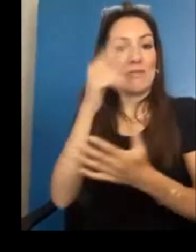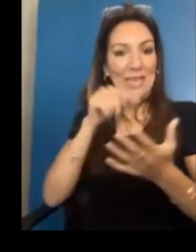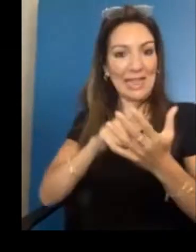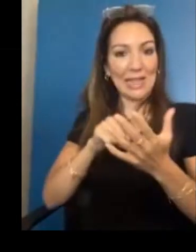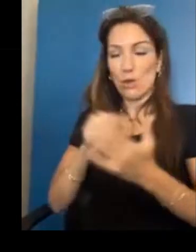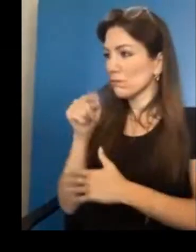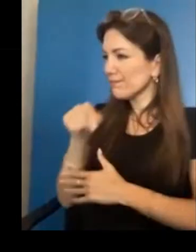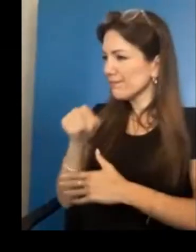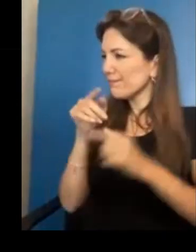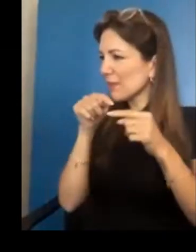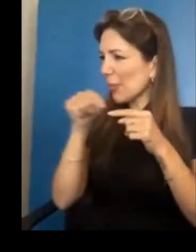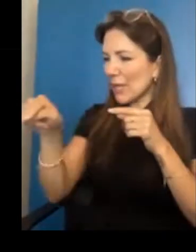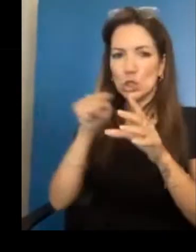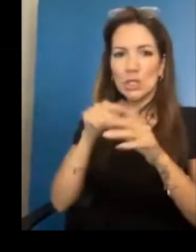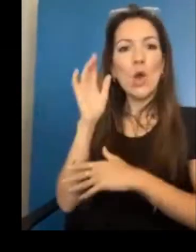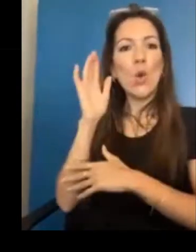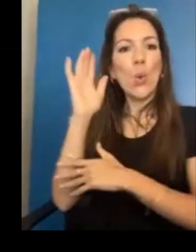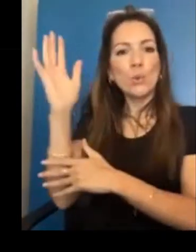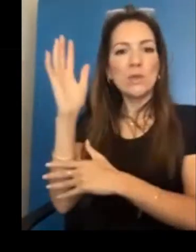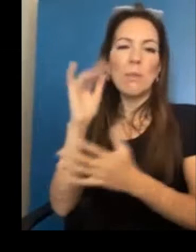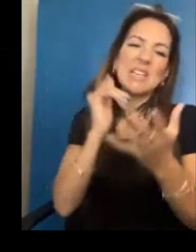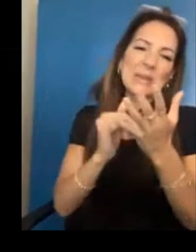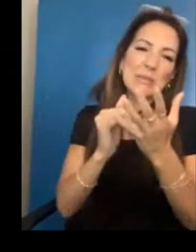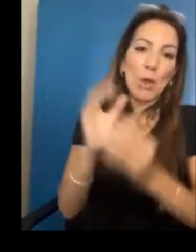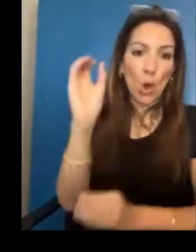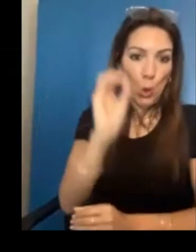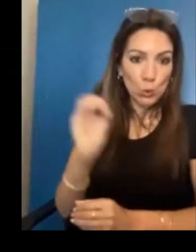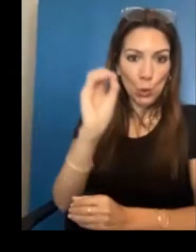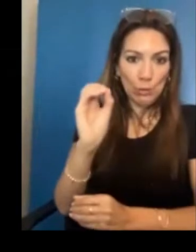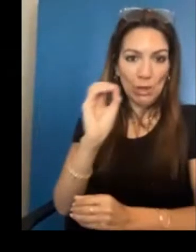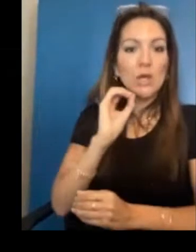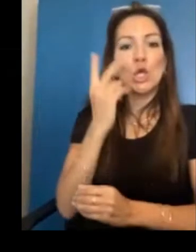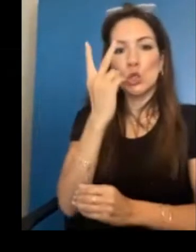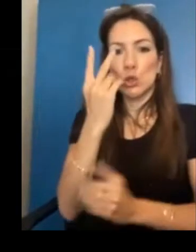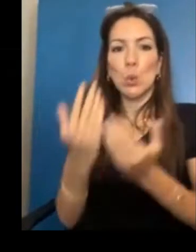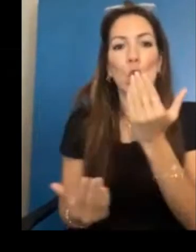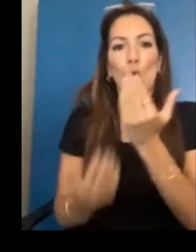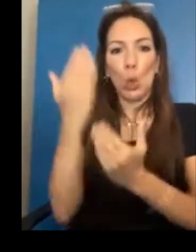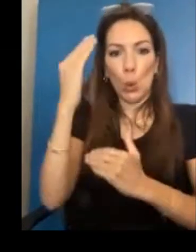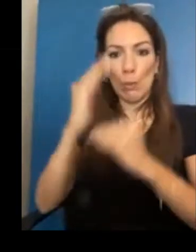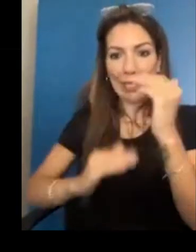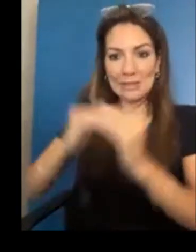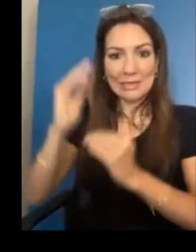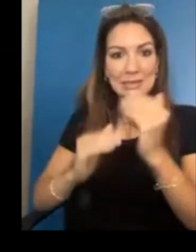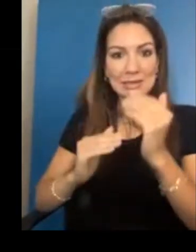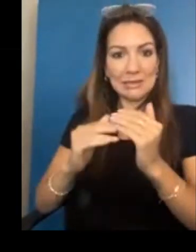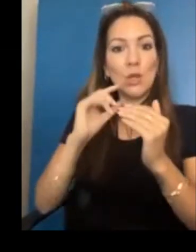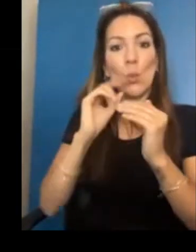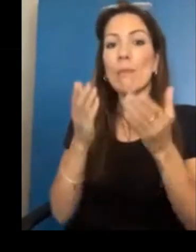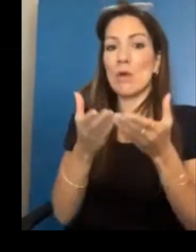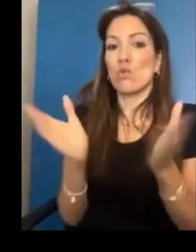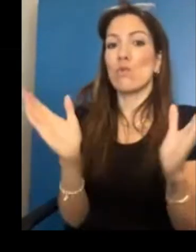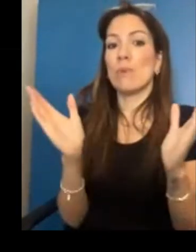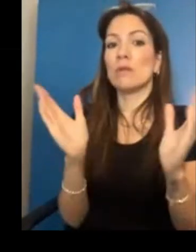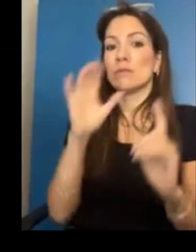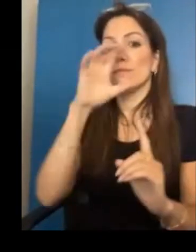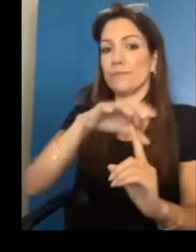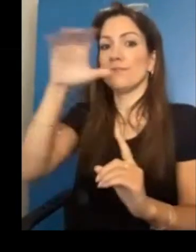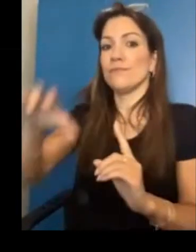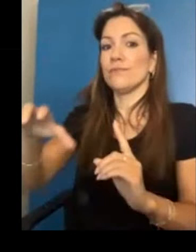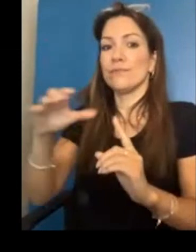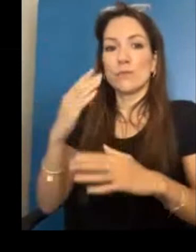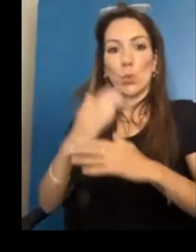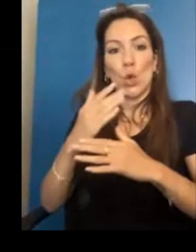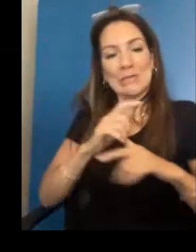autumn this year, so September, October this year, when our 2 new buildings will be open, works are ongoing in